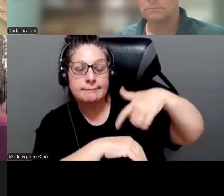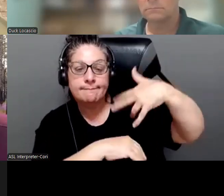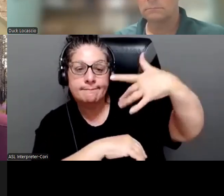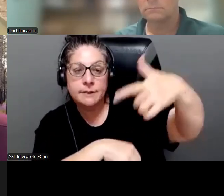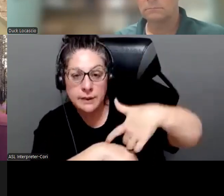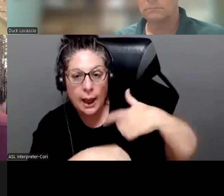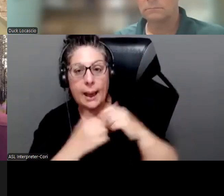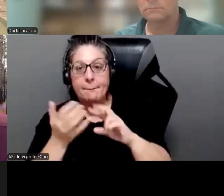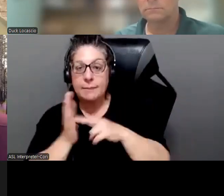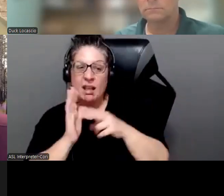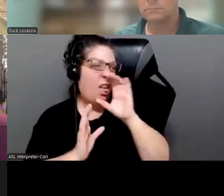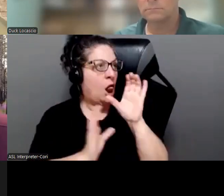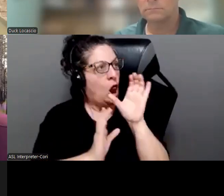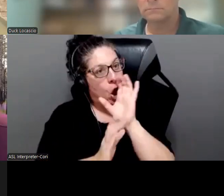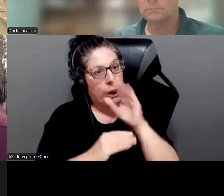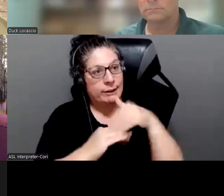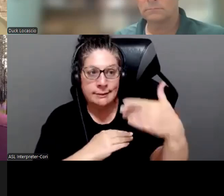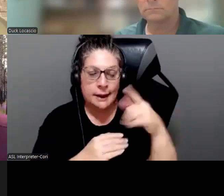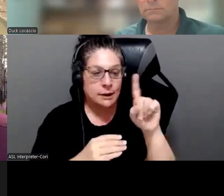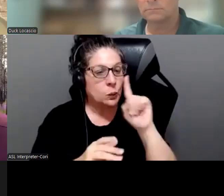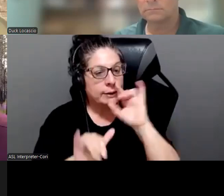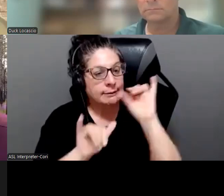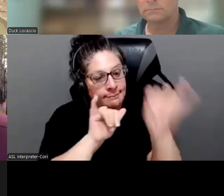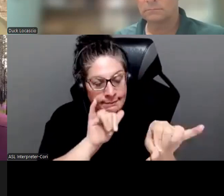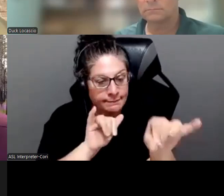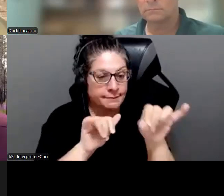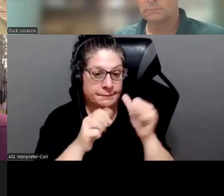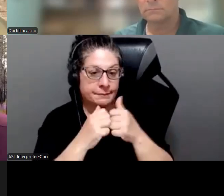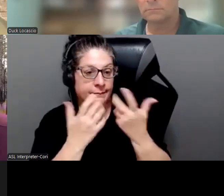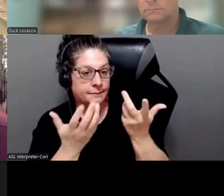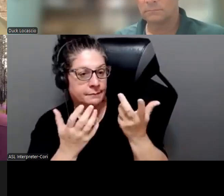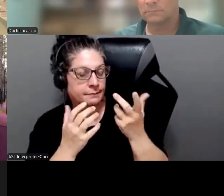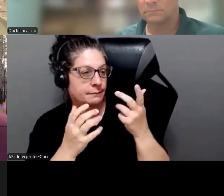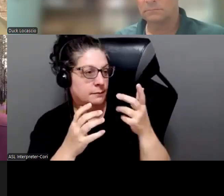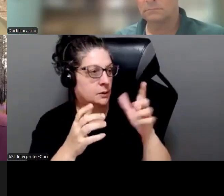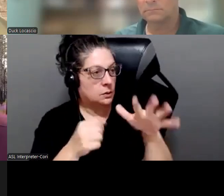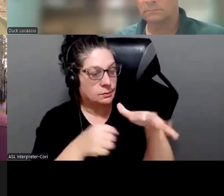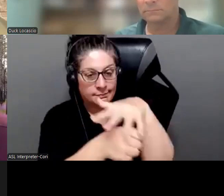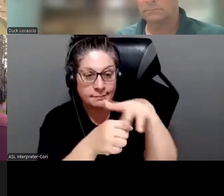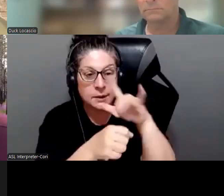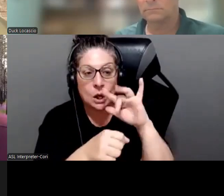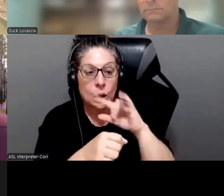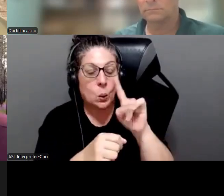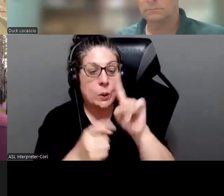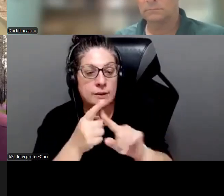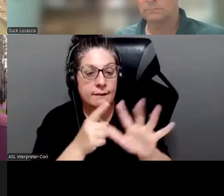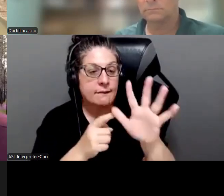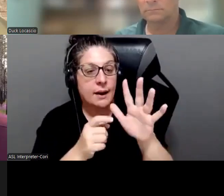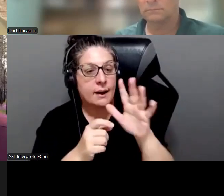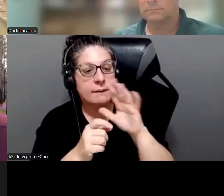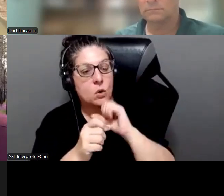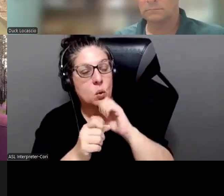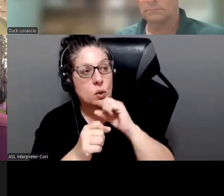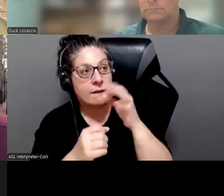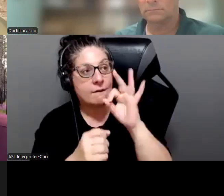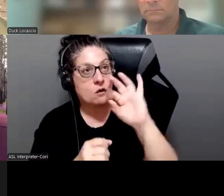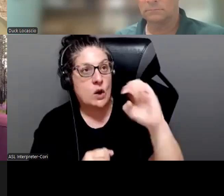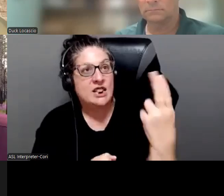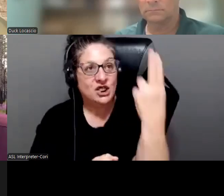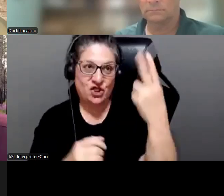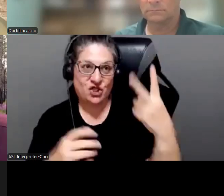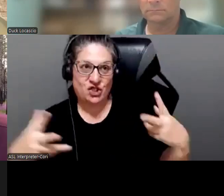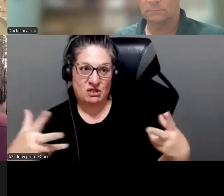And so they're always looking for that next patch of basically 1 to 5 year old fresh